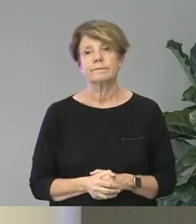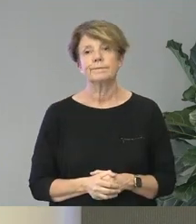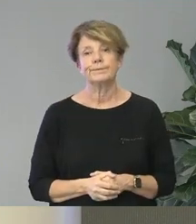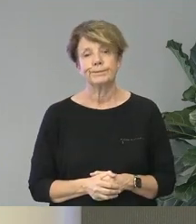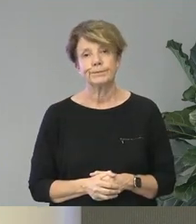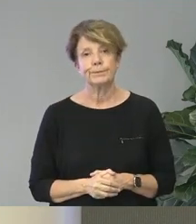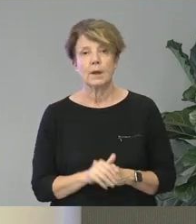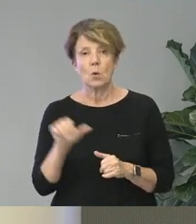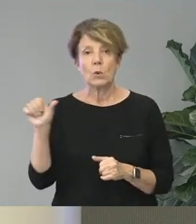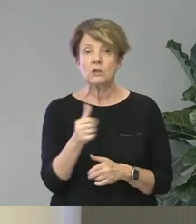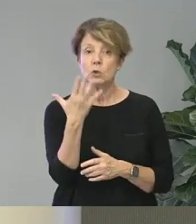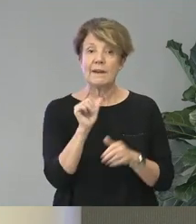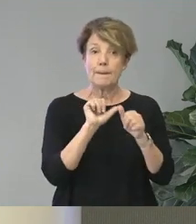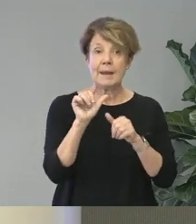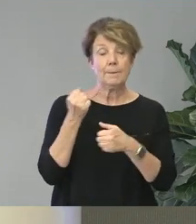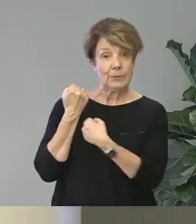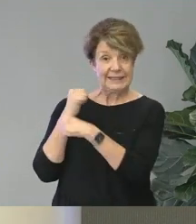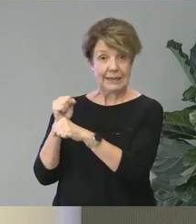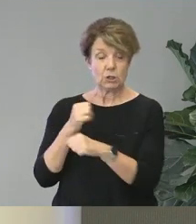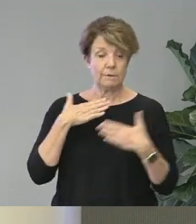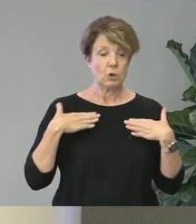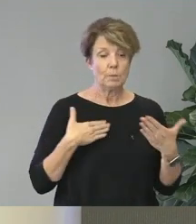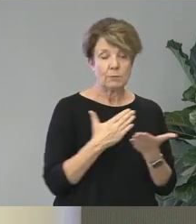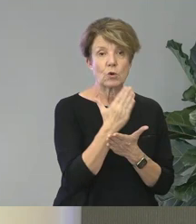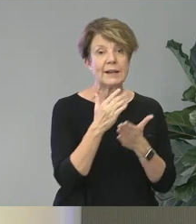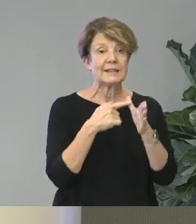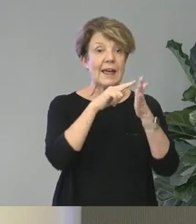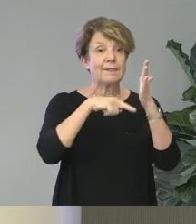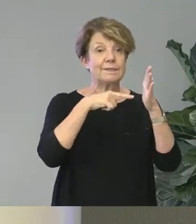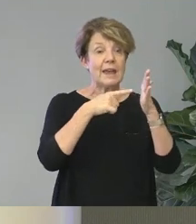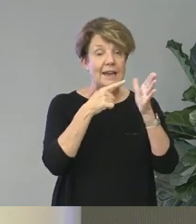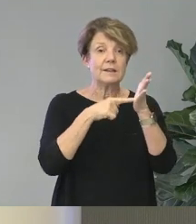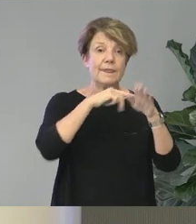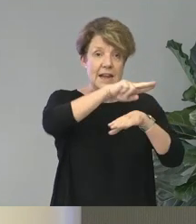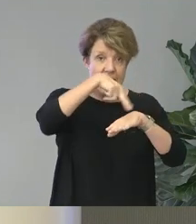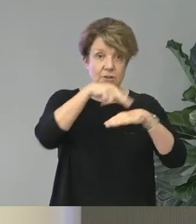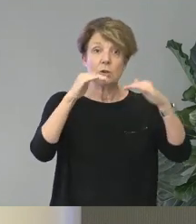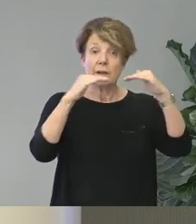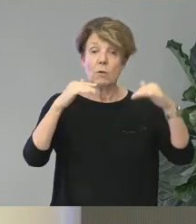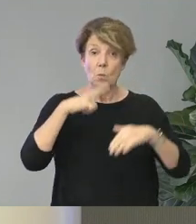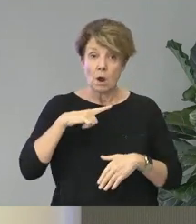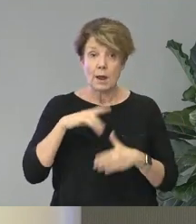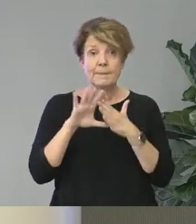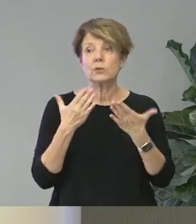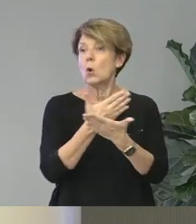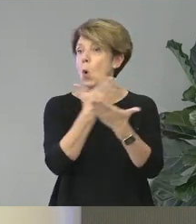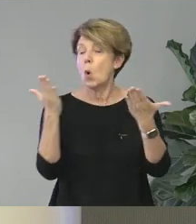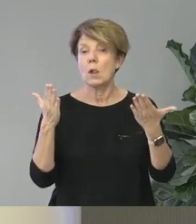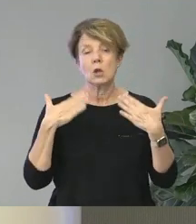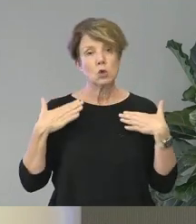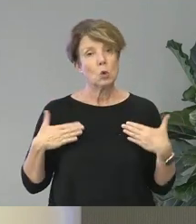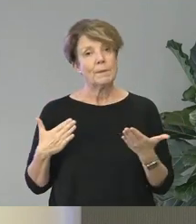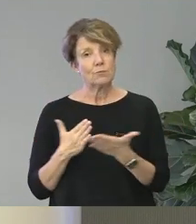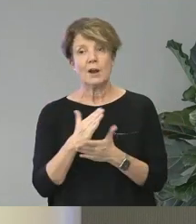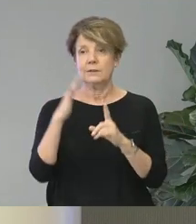We should have better protection of human rights at the national level because everybody's human